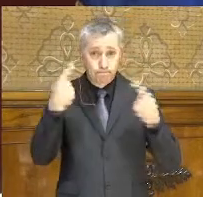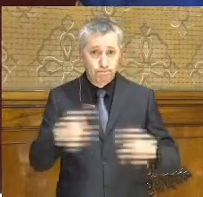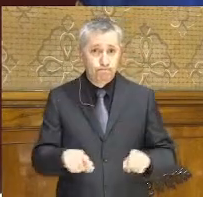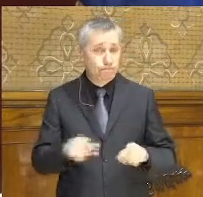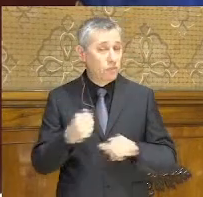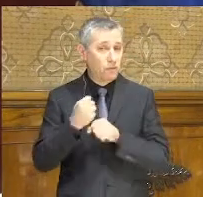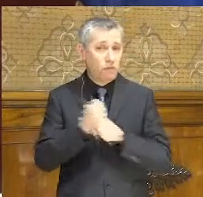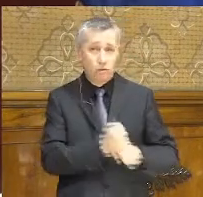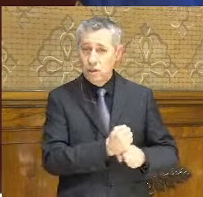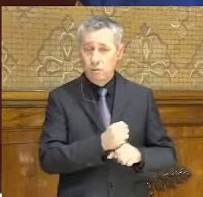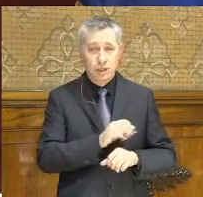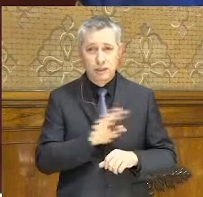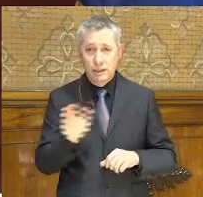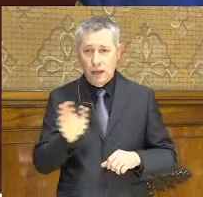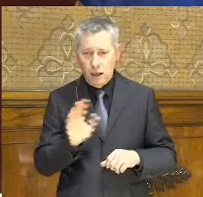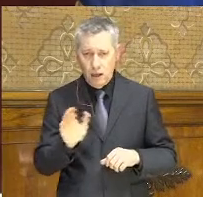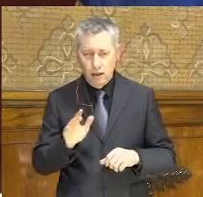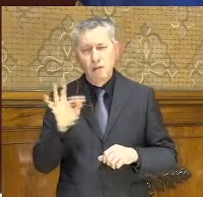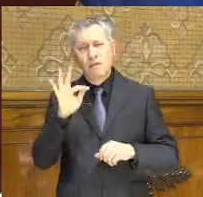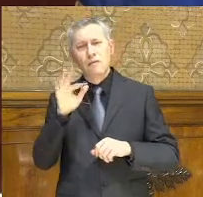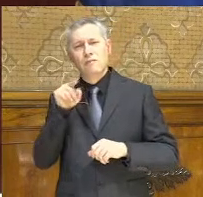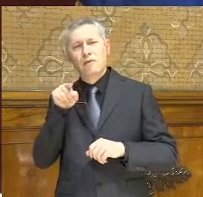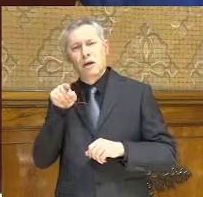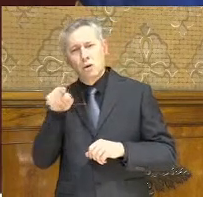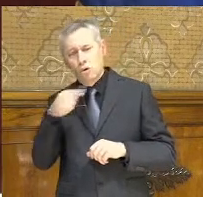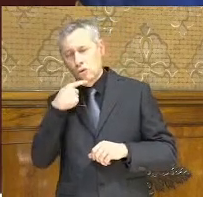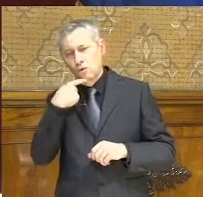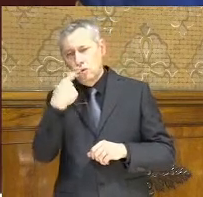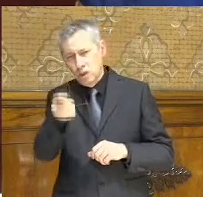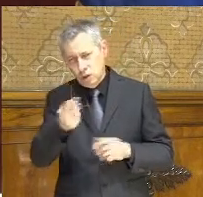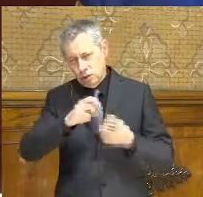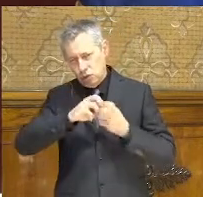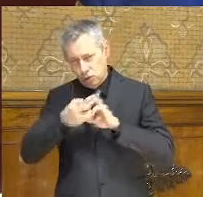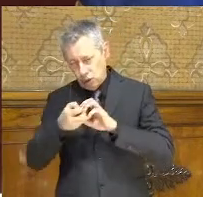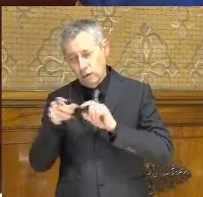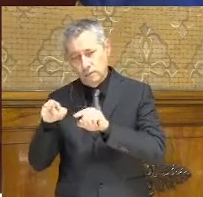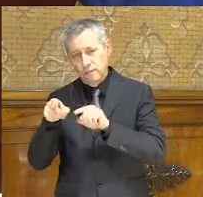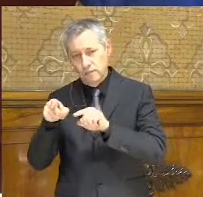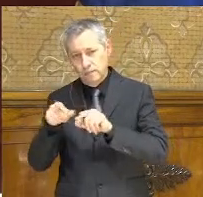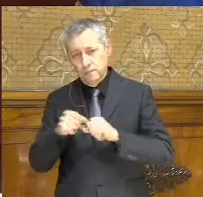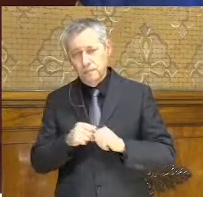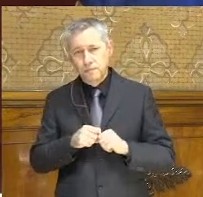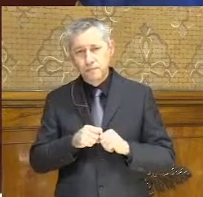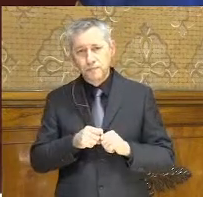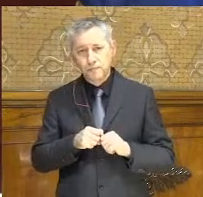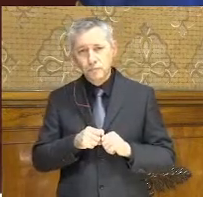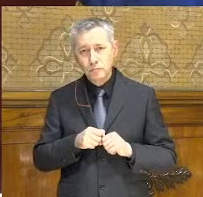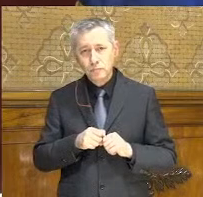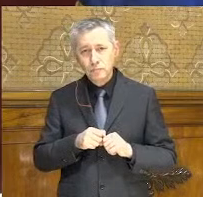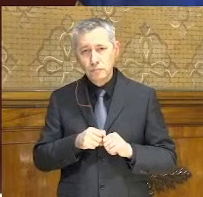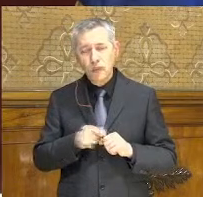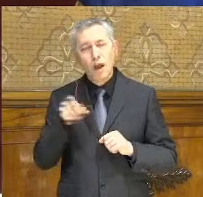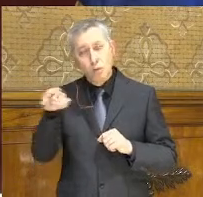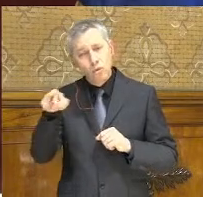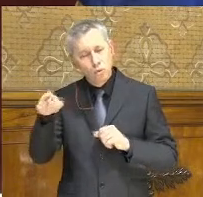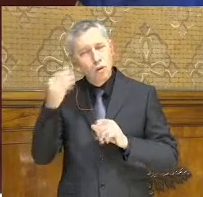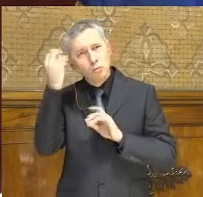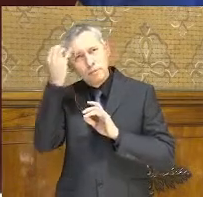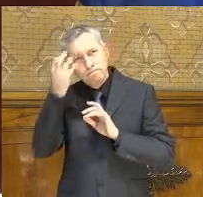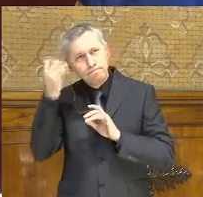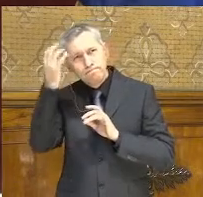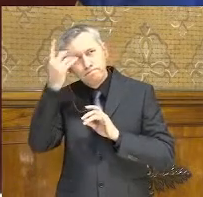articulated by Fanon, the great revolutionary thinker, the